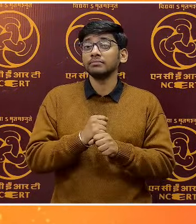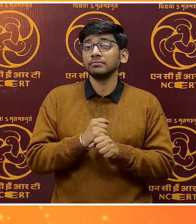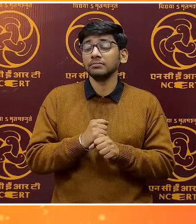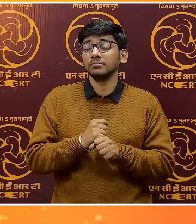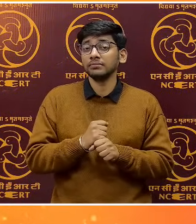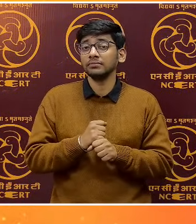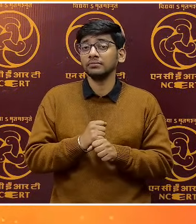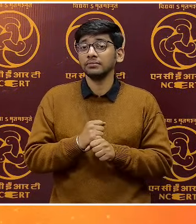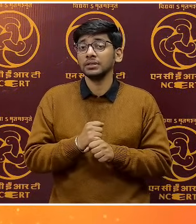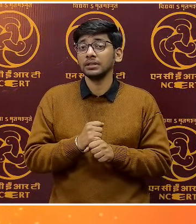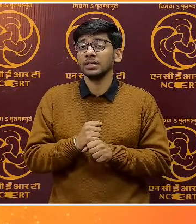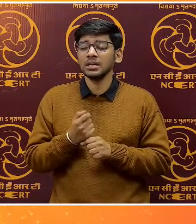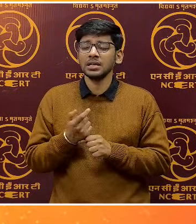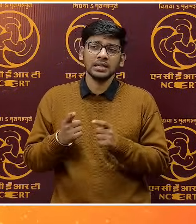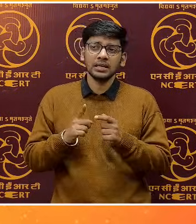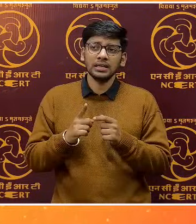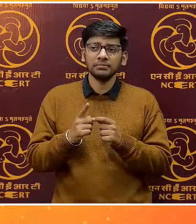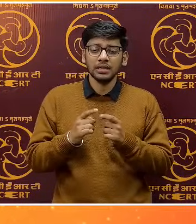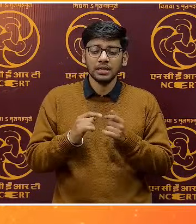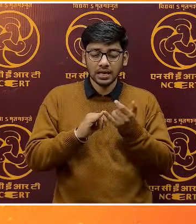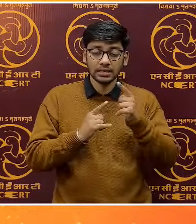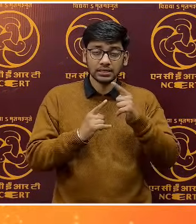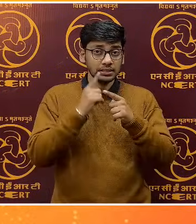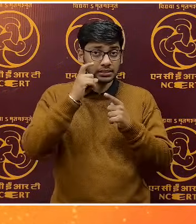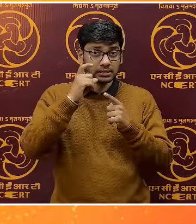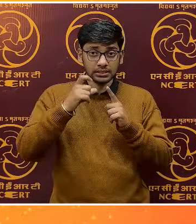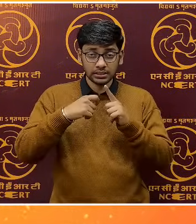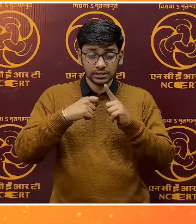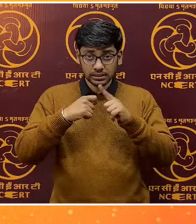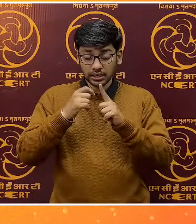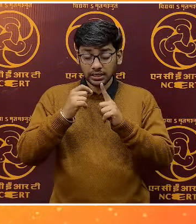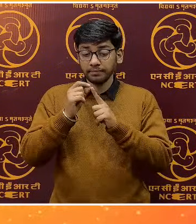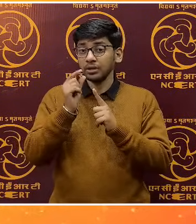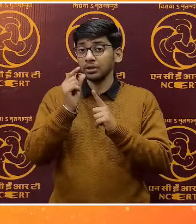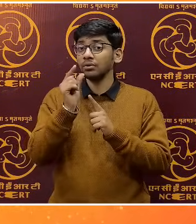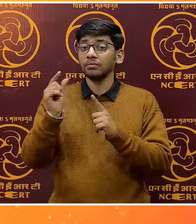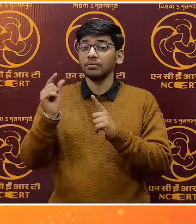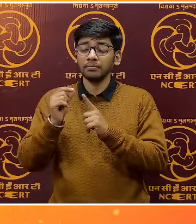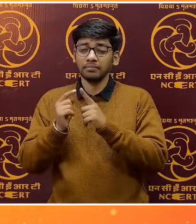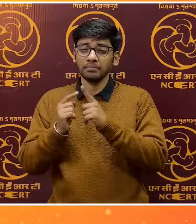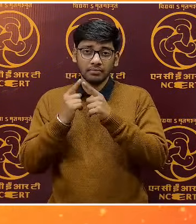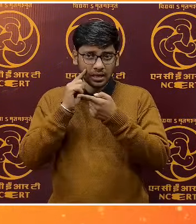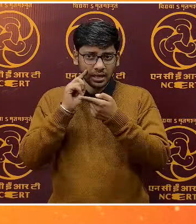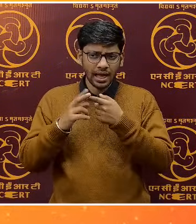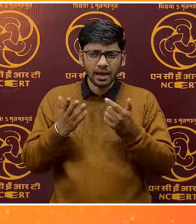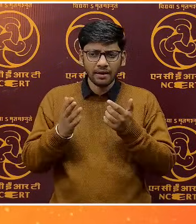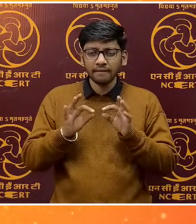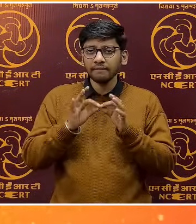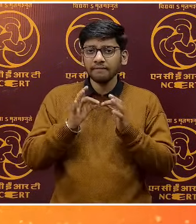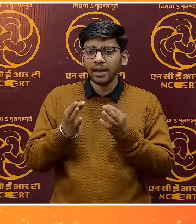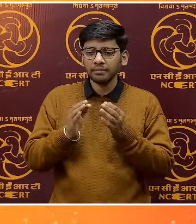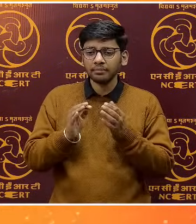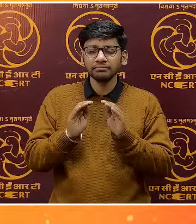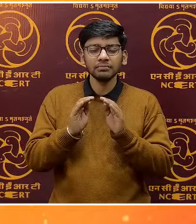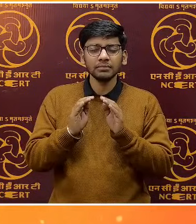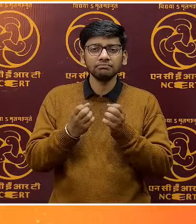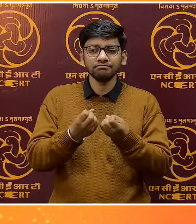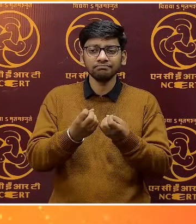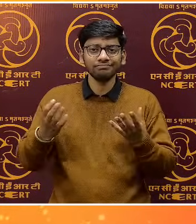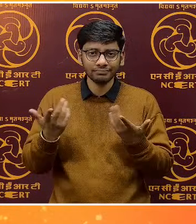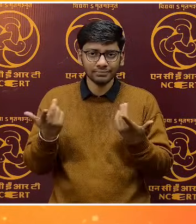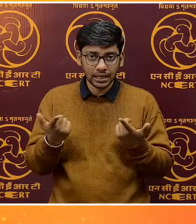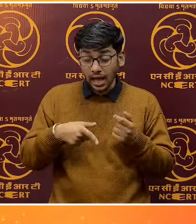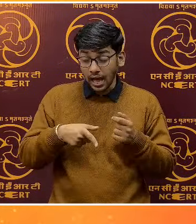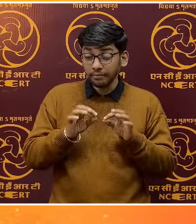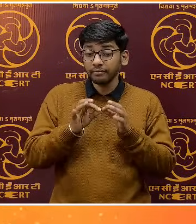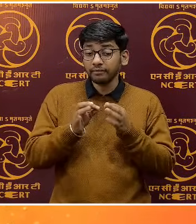such stick puppets, right? All these stick puppets. How many family members do you have? You have to first count how many family